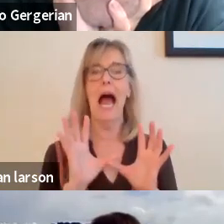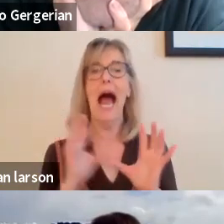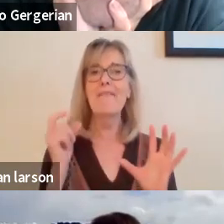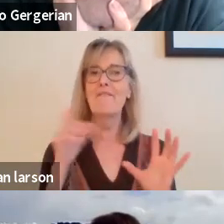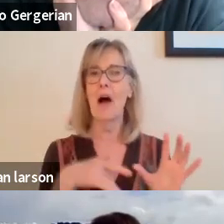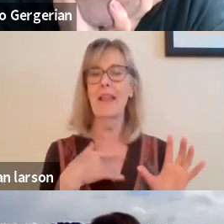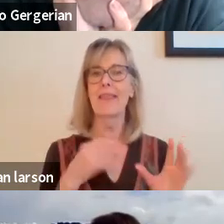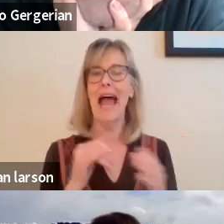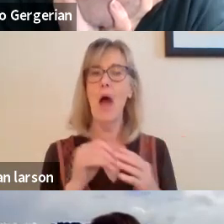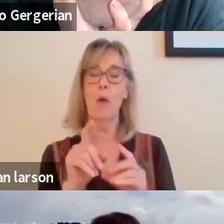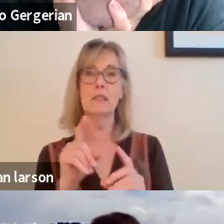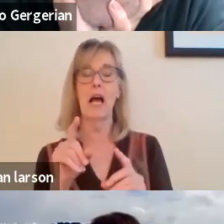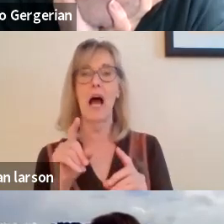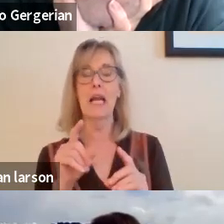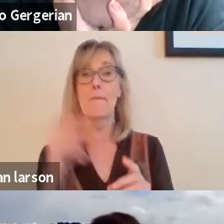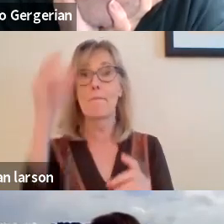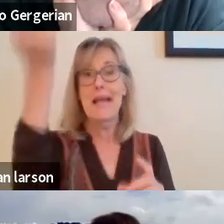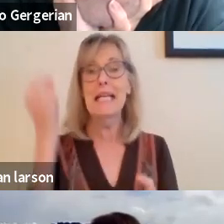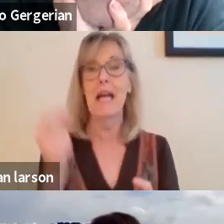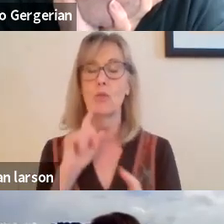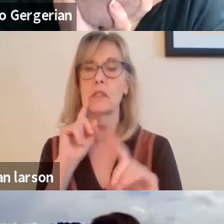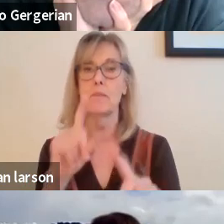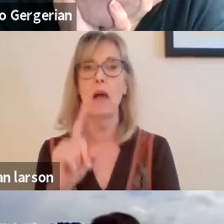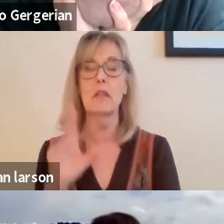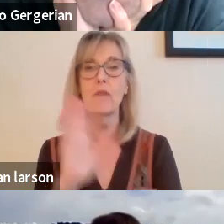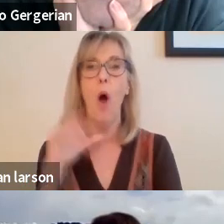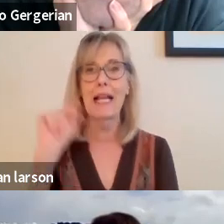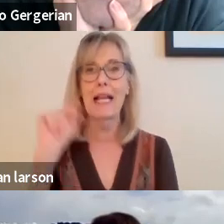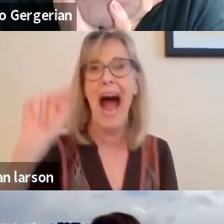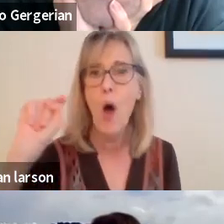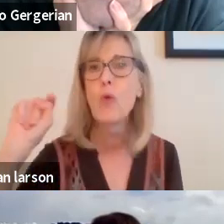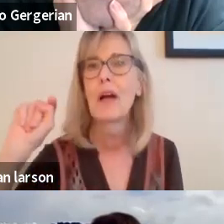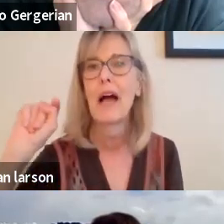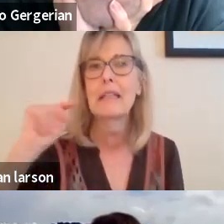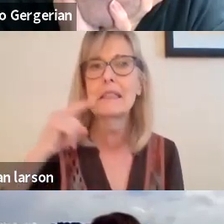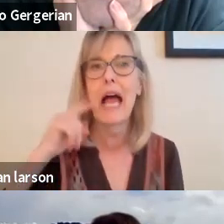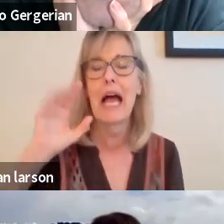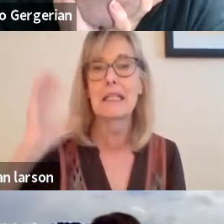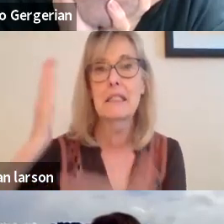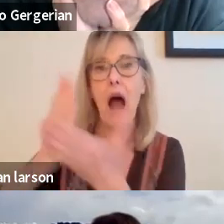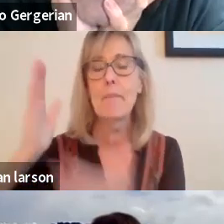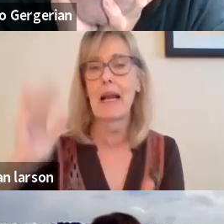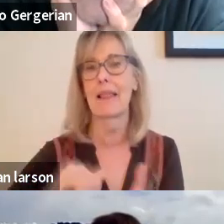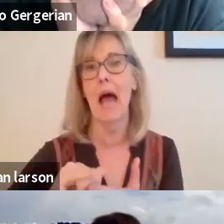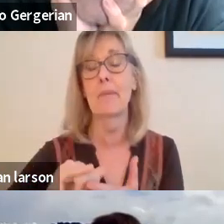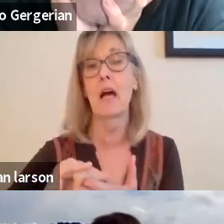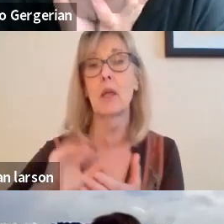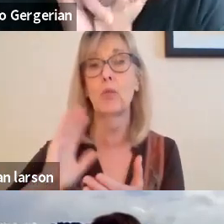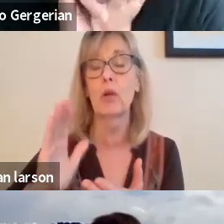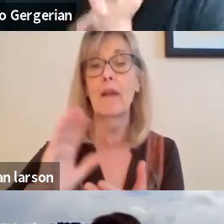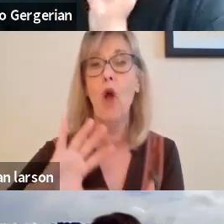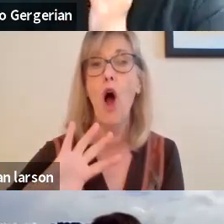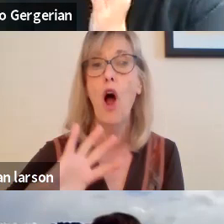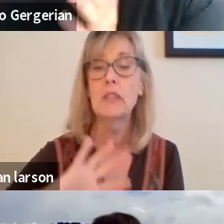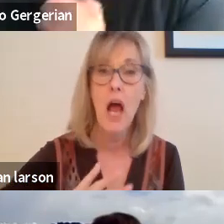everyone. And I felt that that was an immediate response of calling out and stopping that, because it